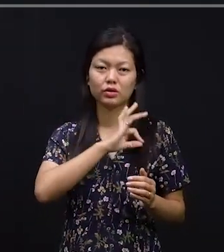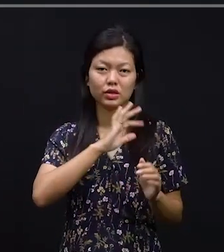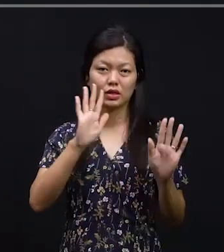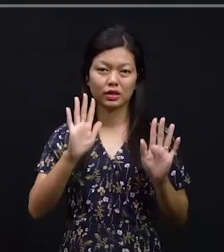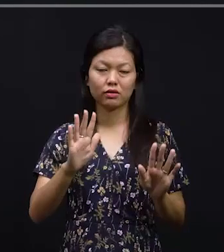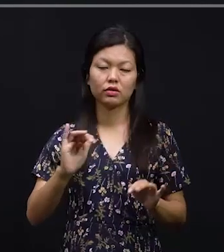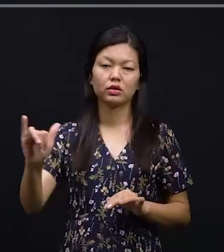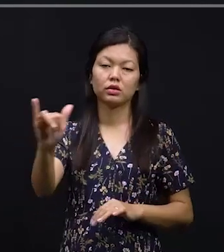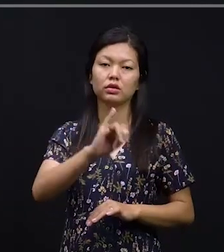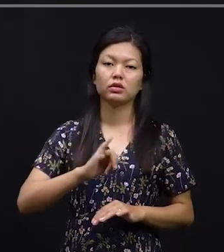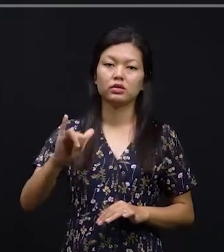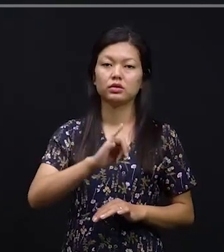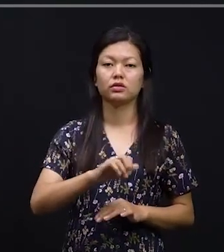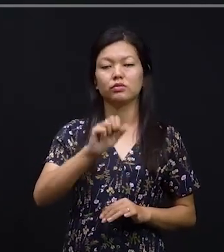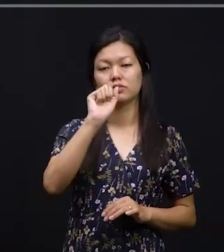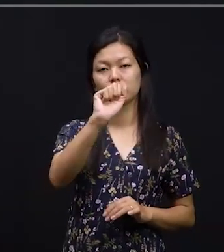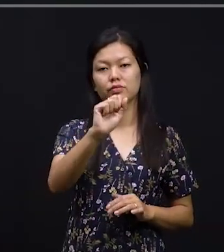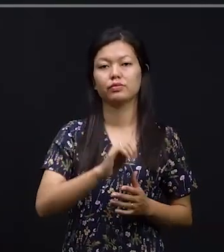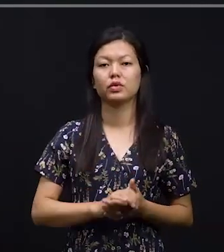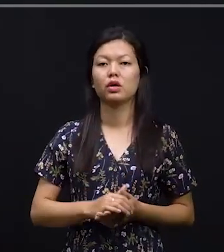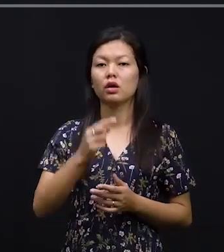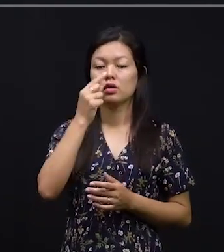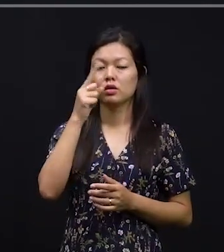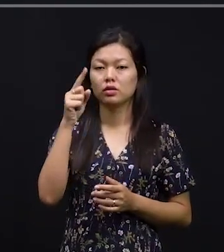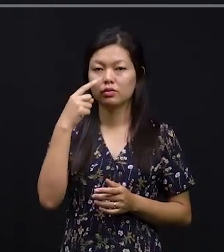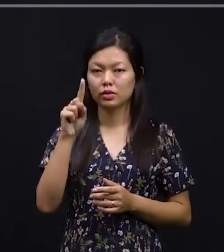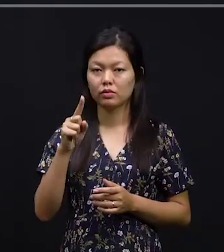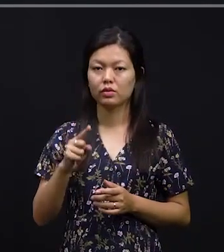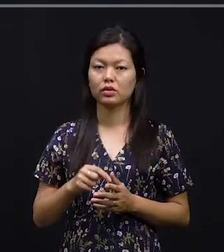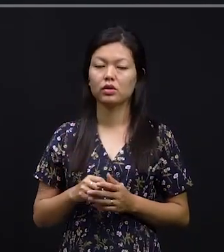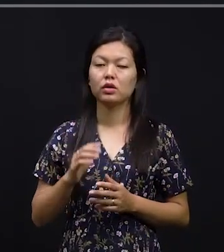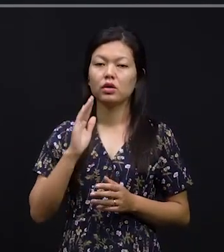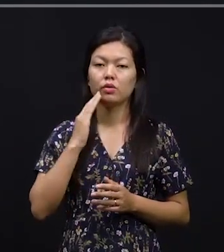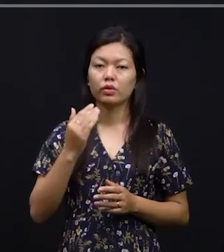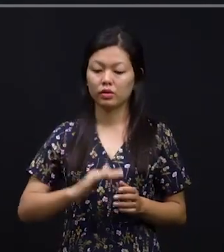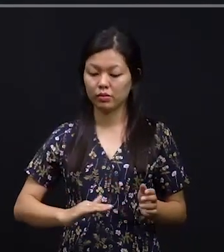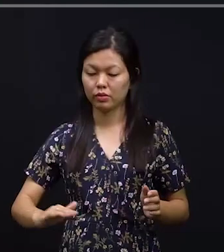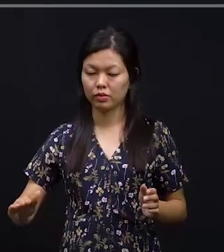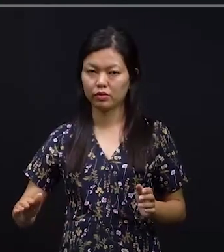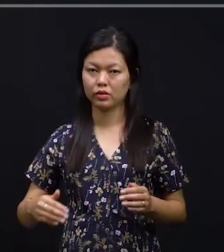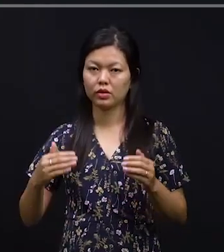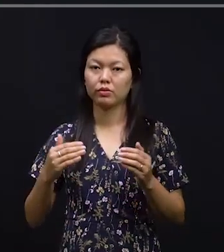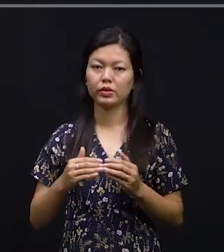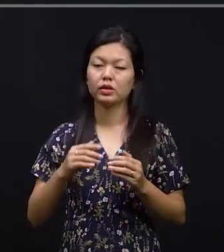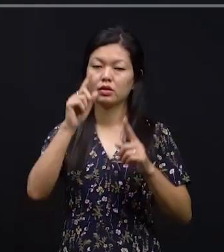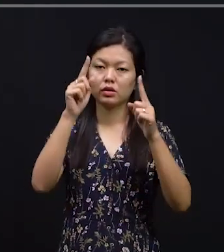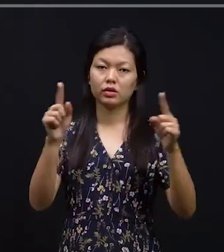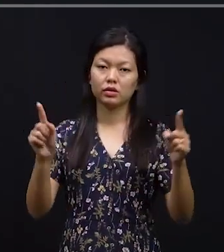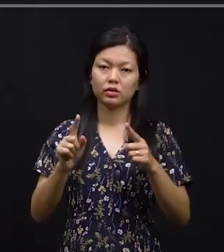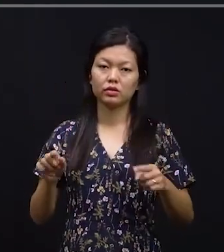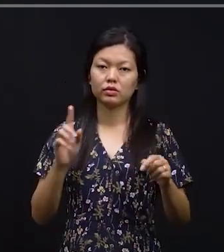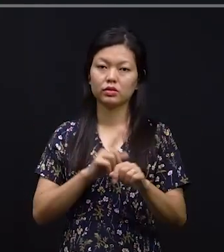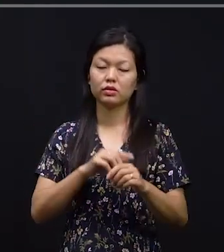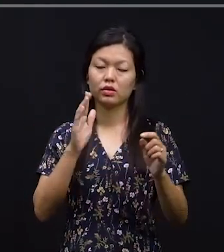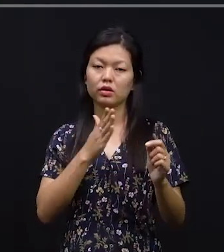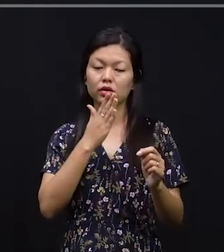so the same thing is with you. For the parents, you are still a young boy, a young girl, though you may consider yourself to be grown